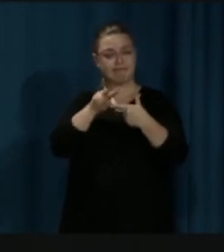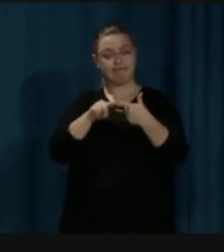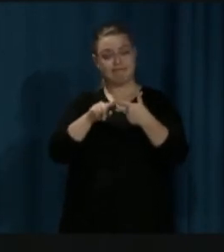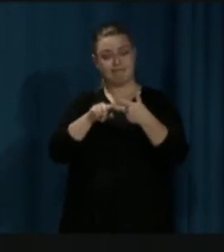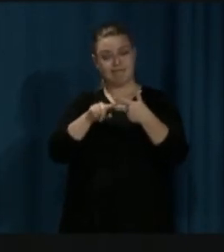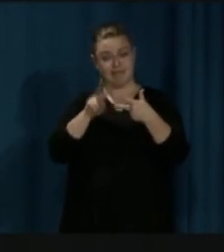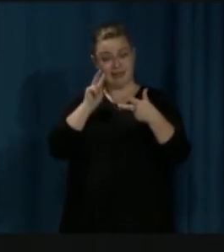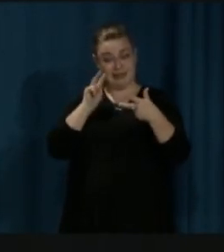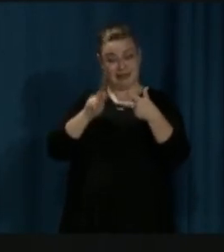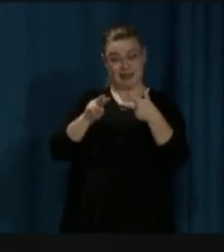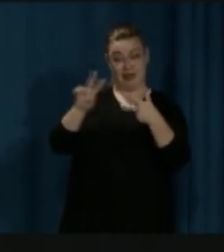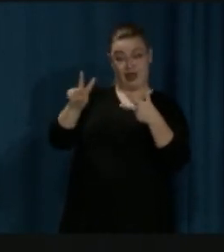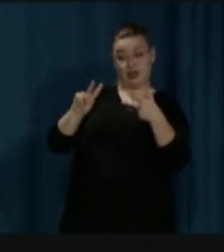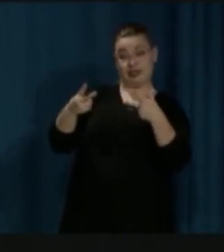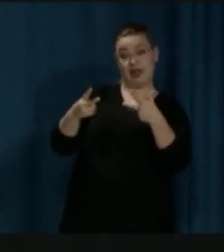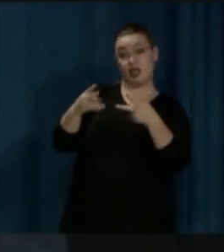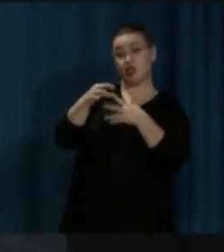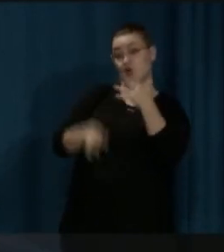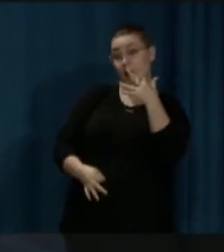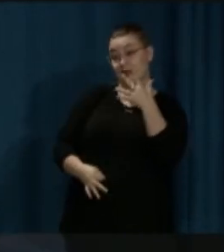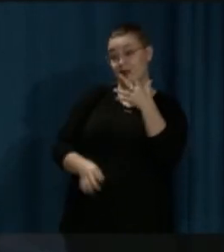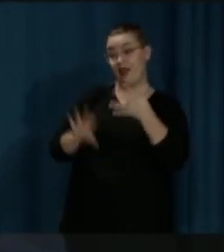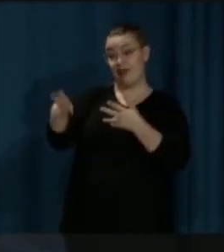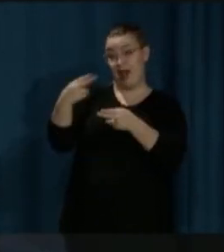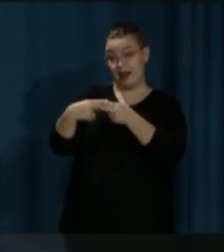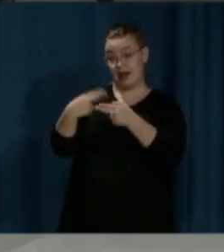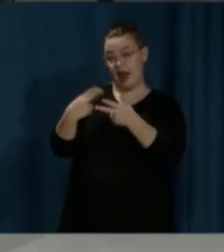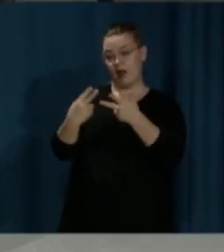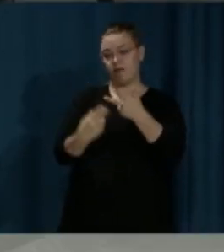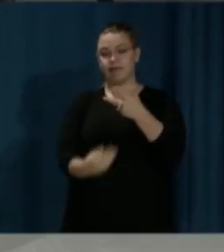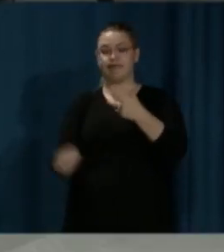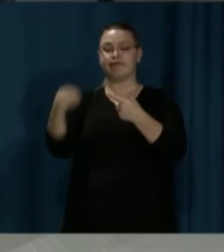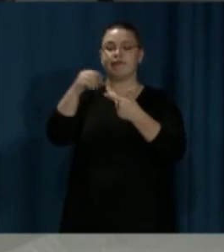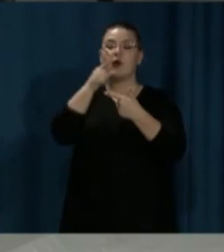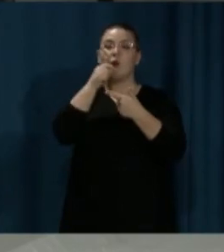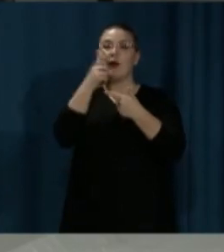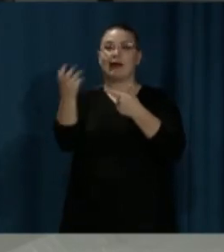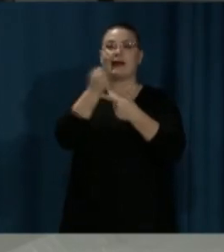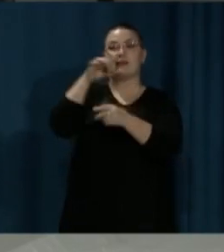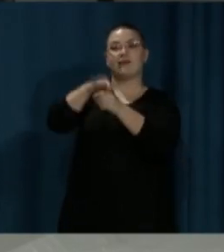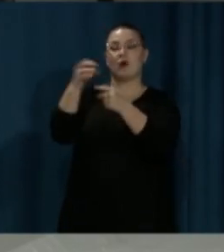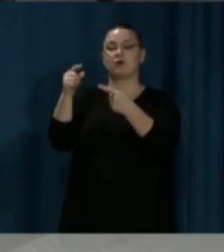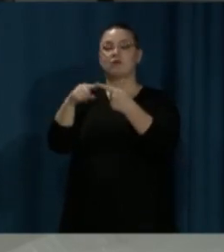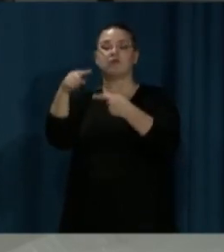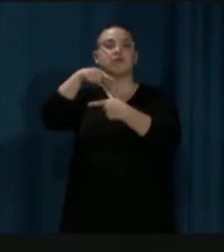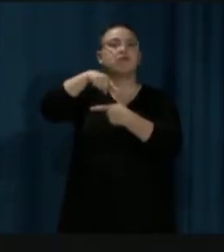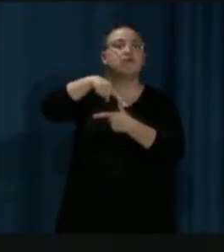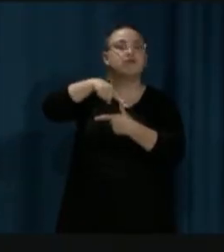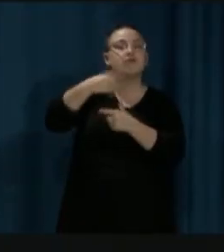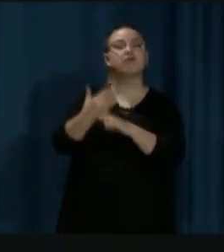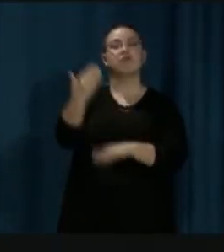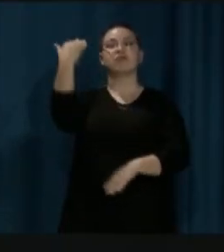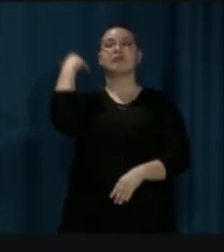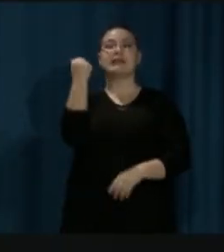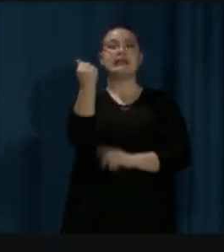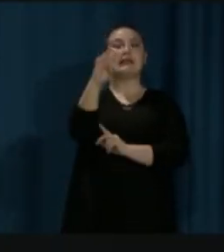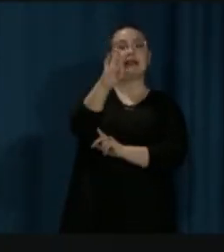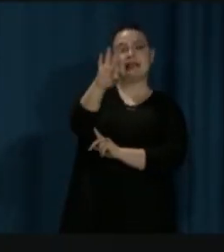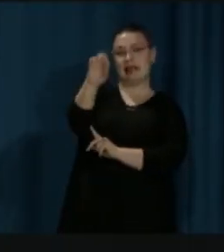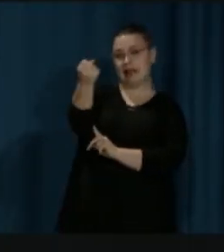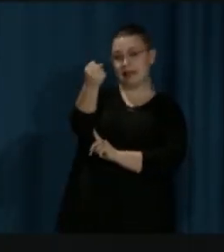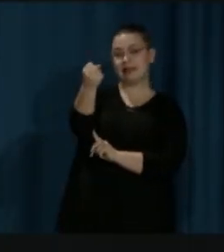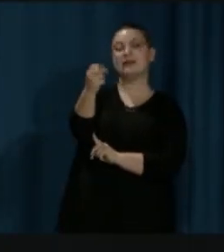They see who they listed as the second choice. Okay. So if we think way back into the 1990s, when you had